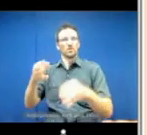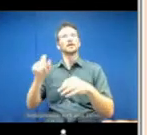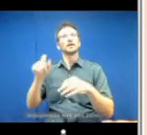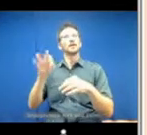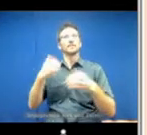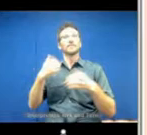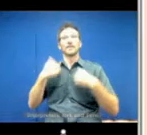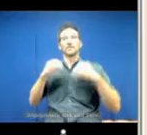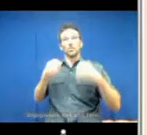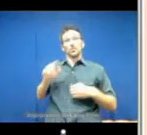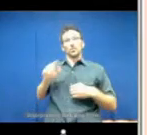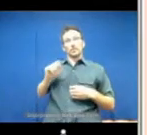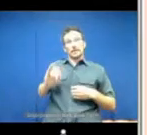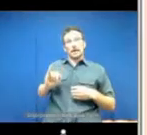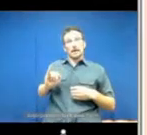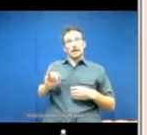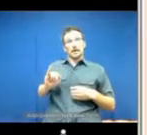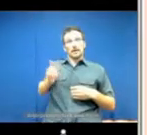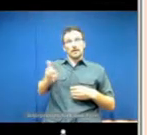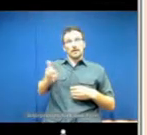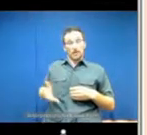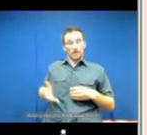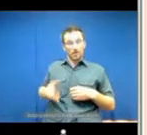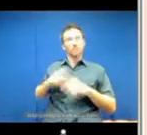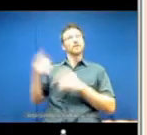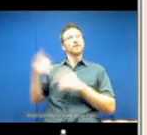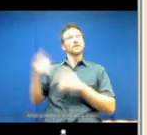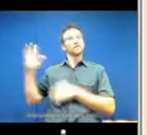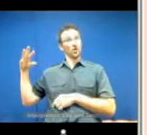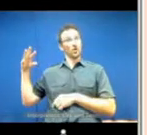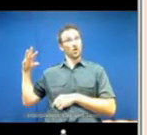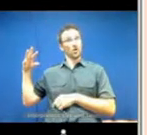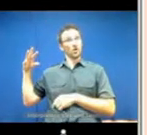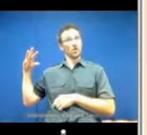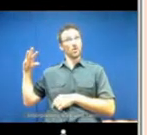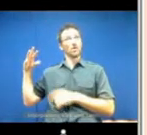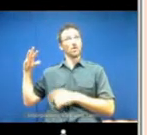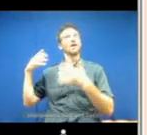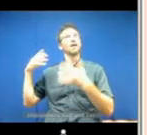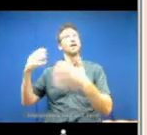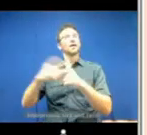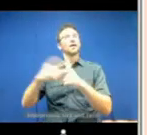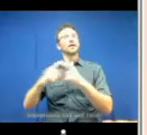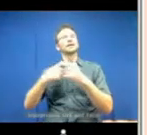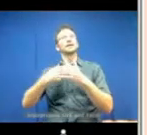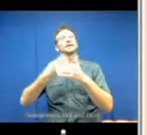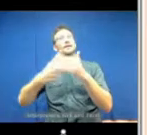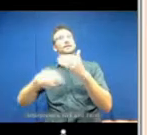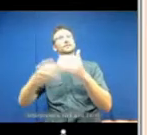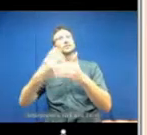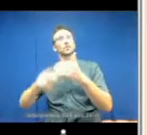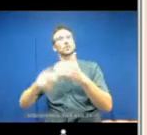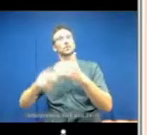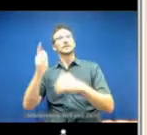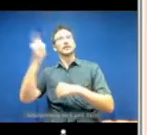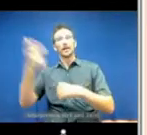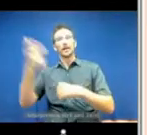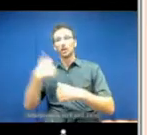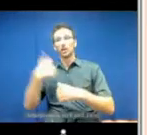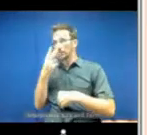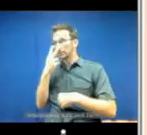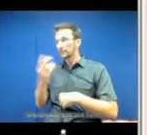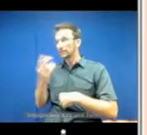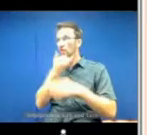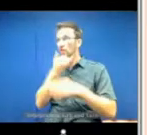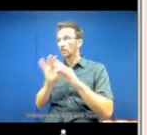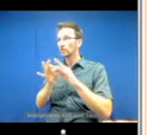you take the video to your expert a week or so later, it's too late to object immediately. Now